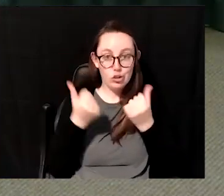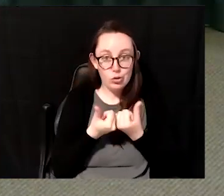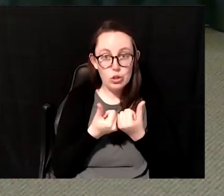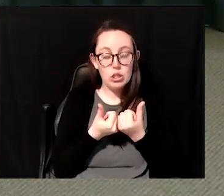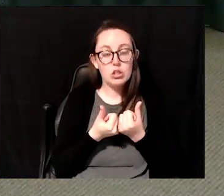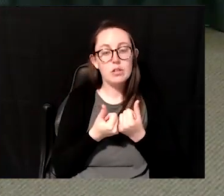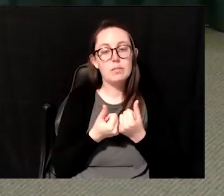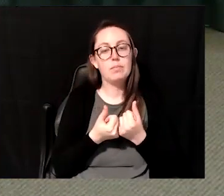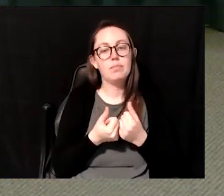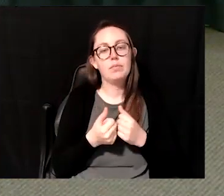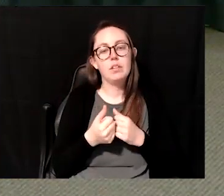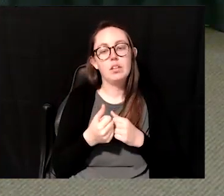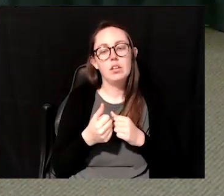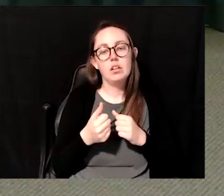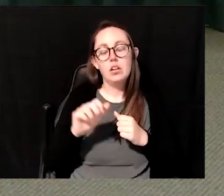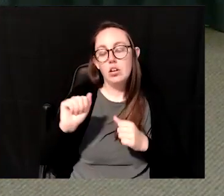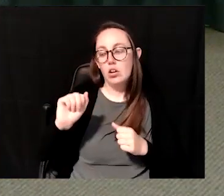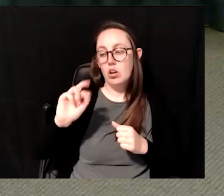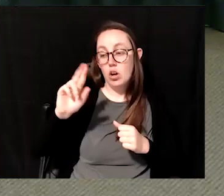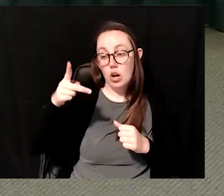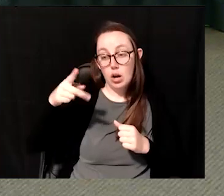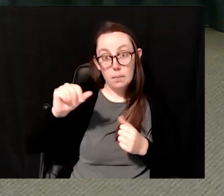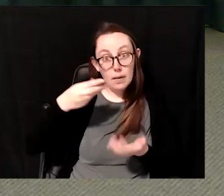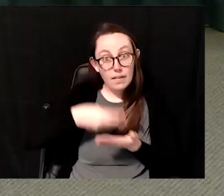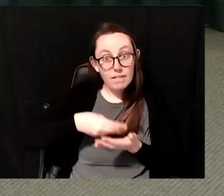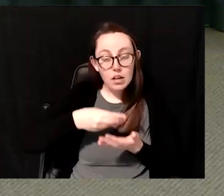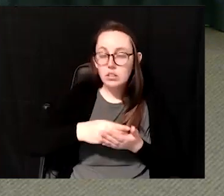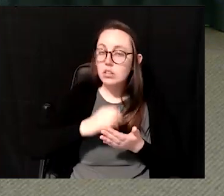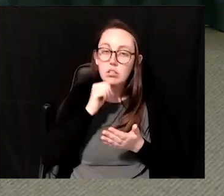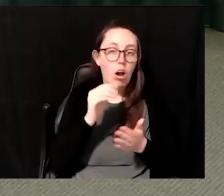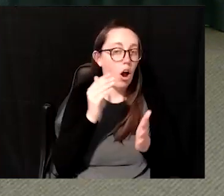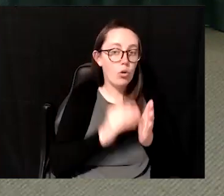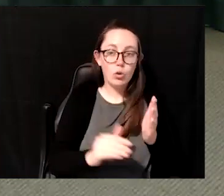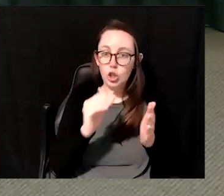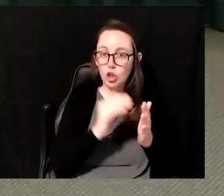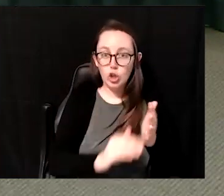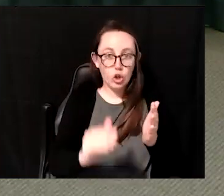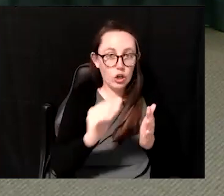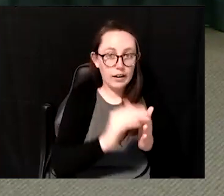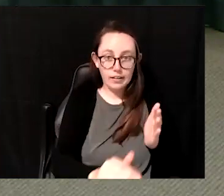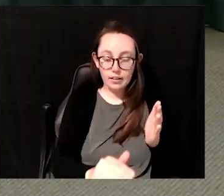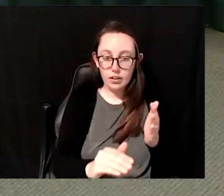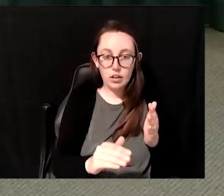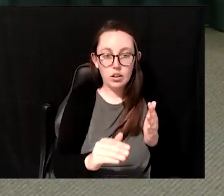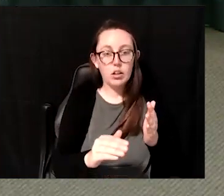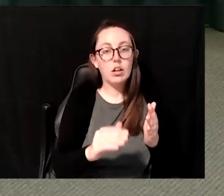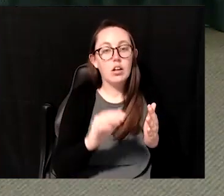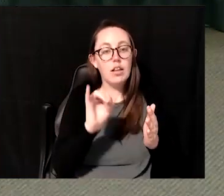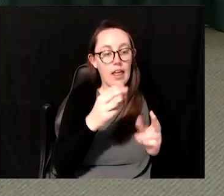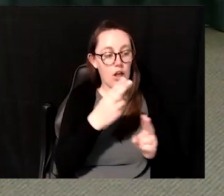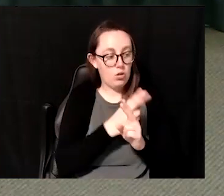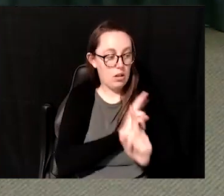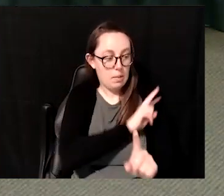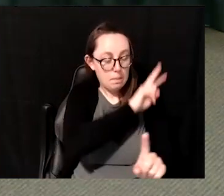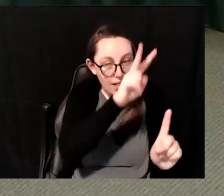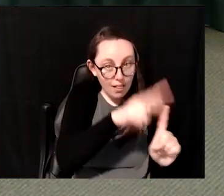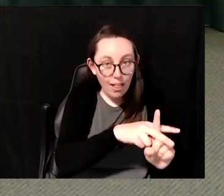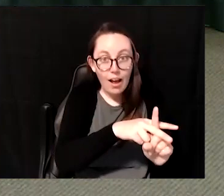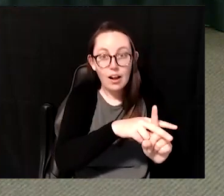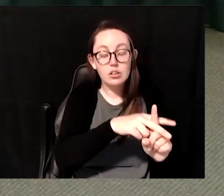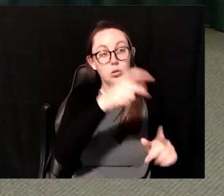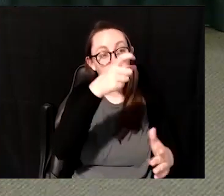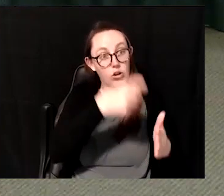archipine lots of fund not recurring so you should be applied early to non-reiring